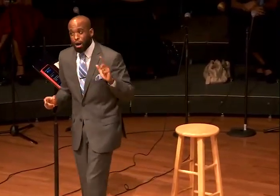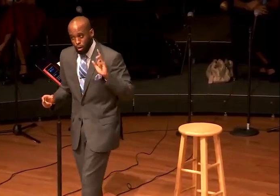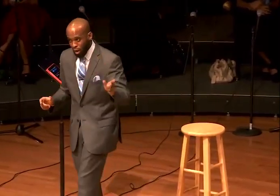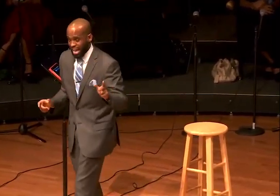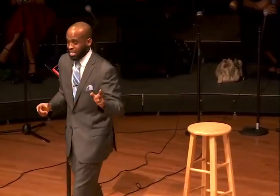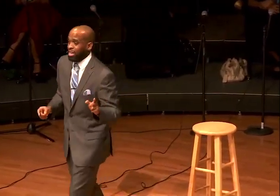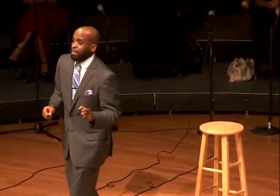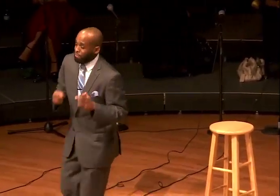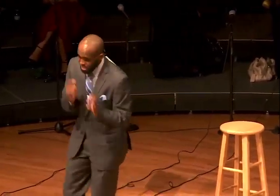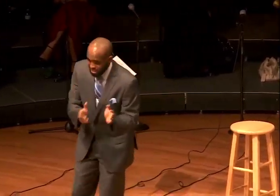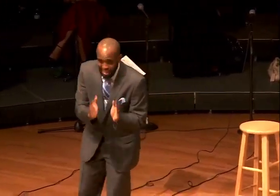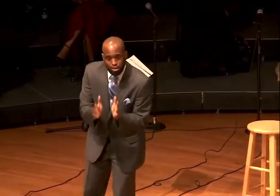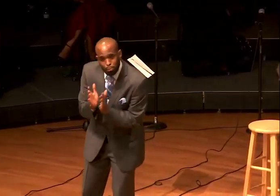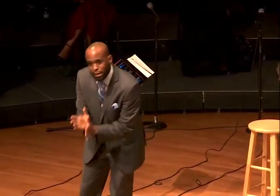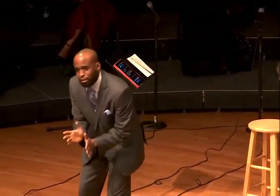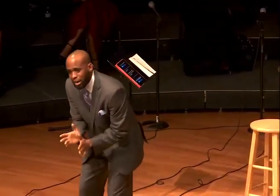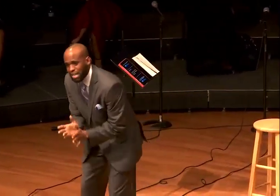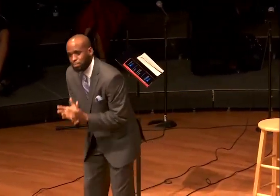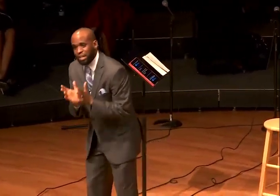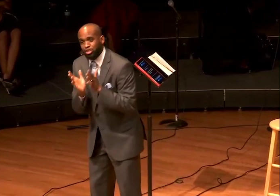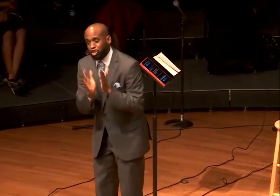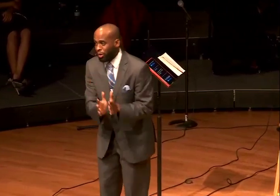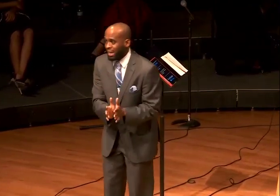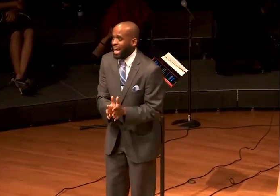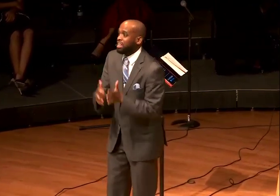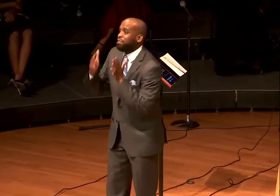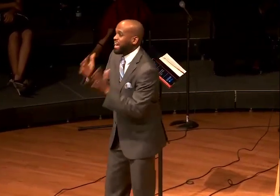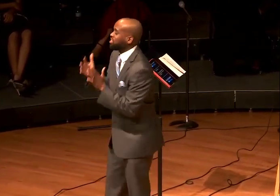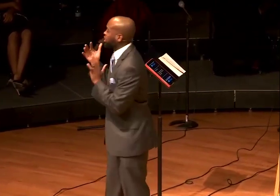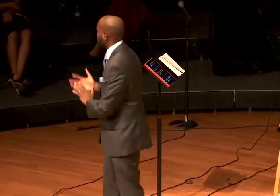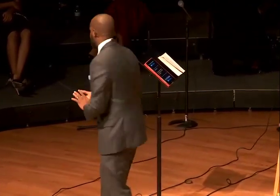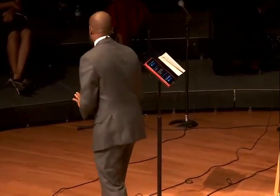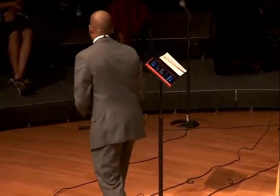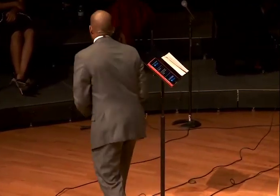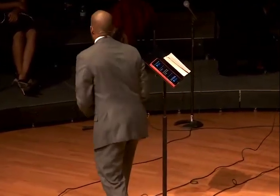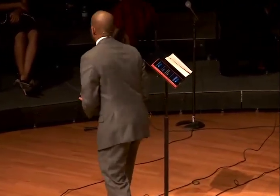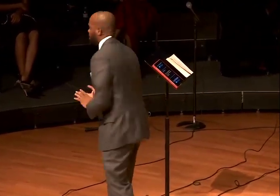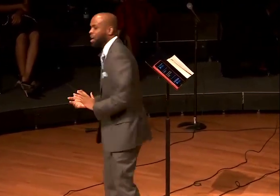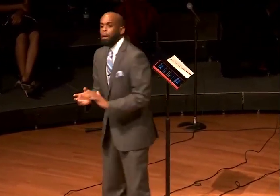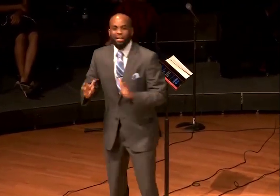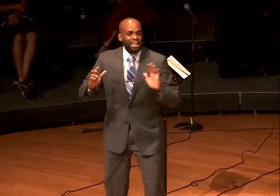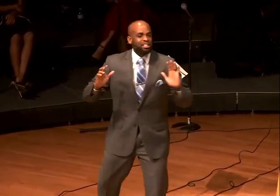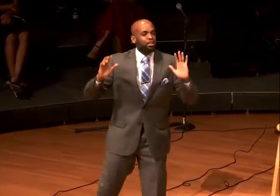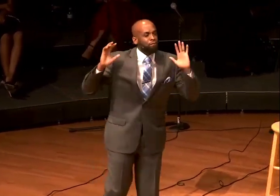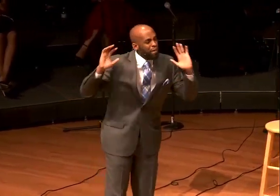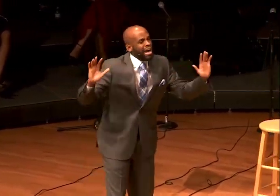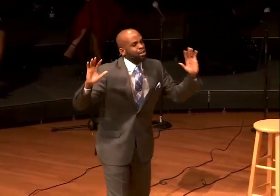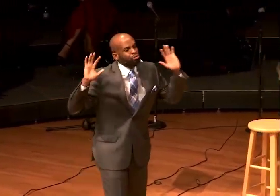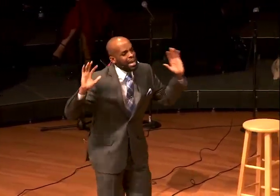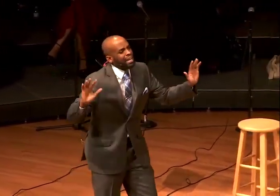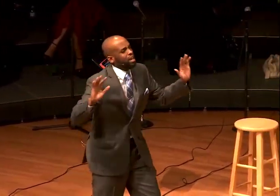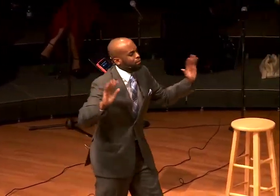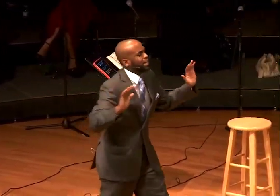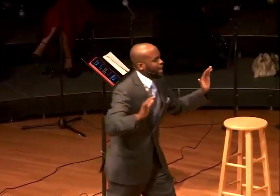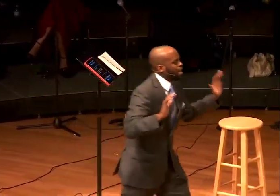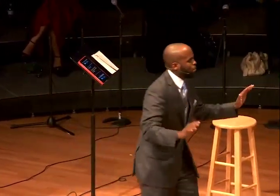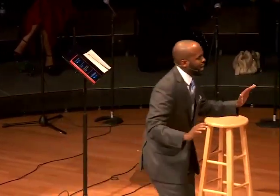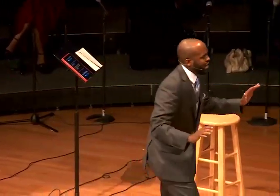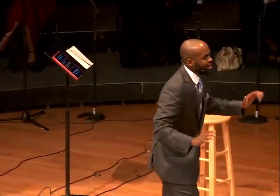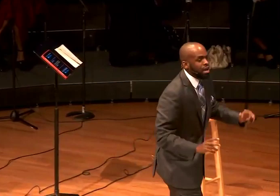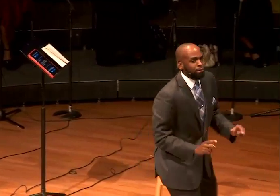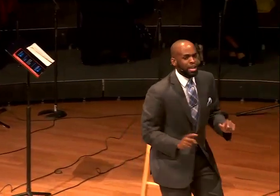from far away. This guest speaker has been doing an evangelistic campaign, but it's the final night of